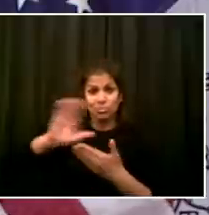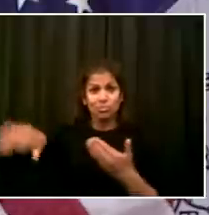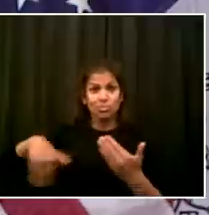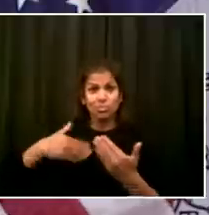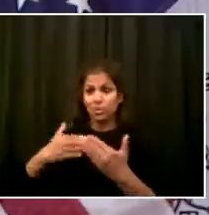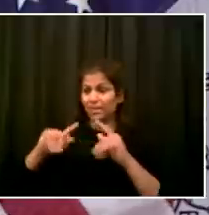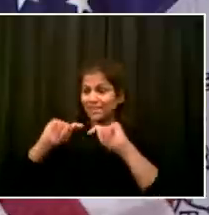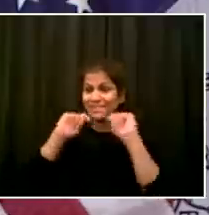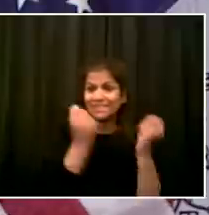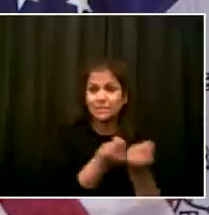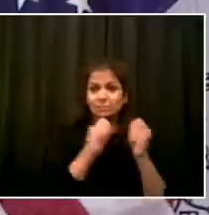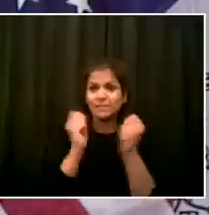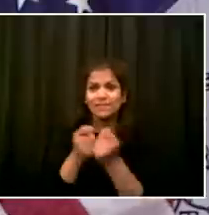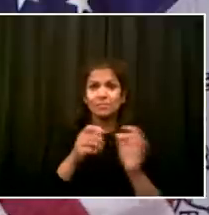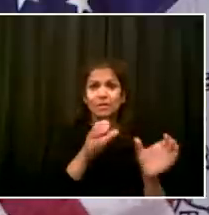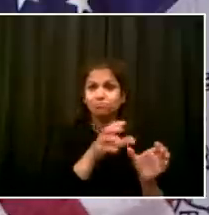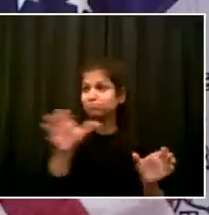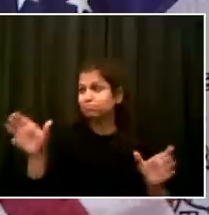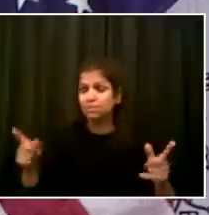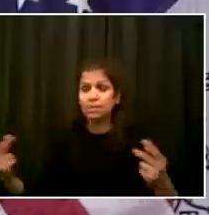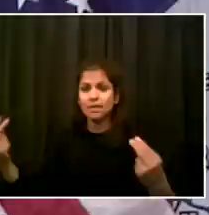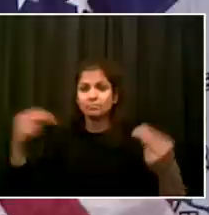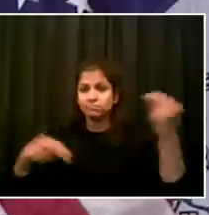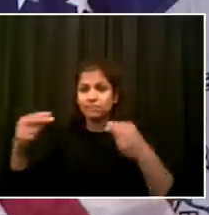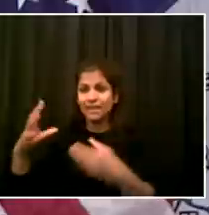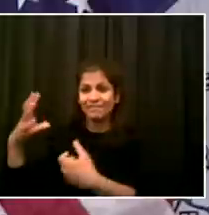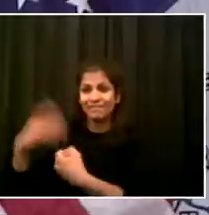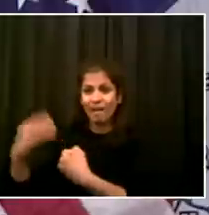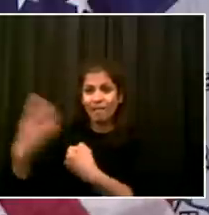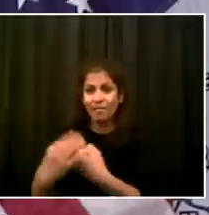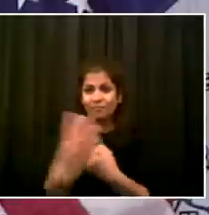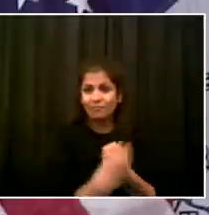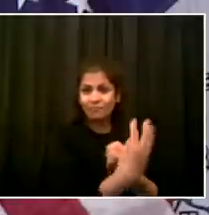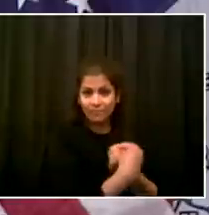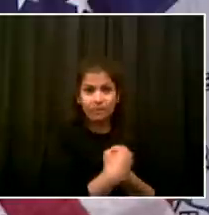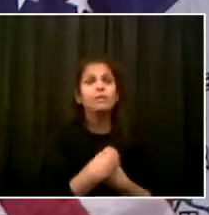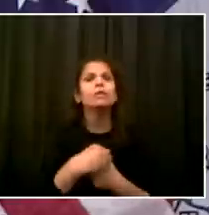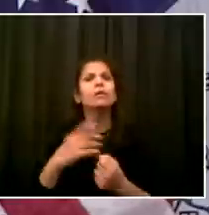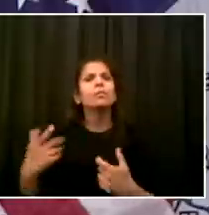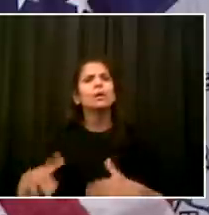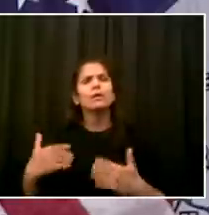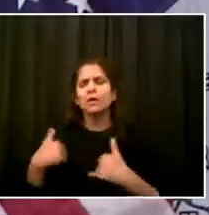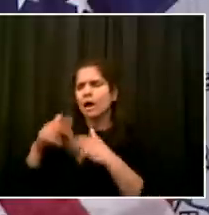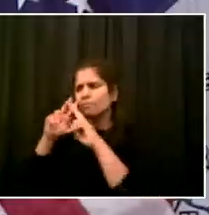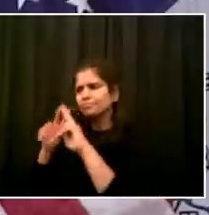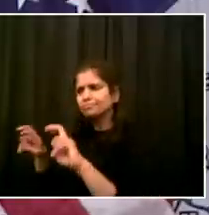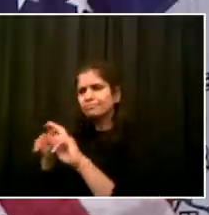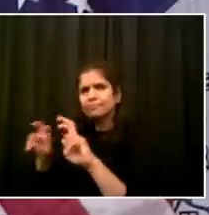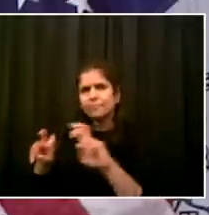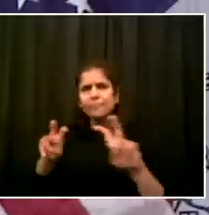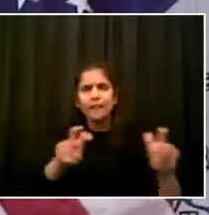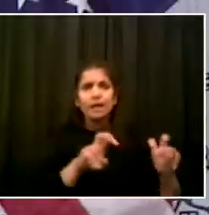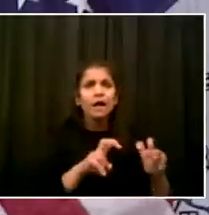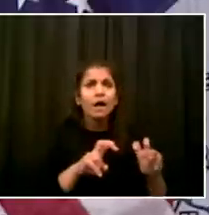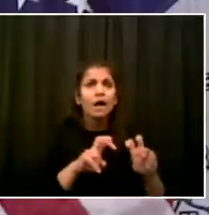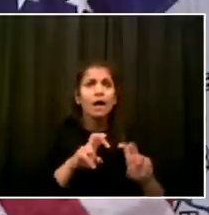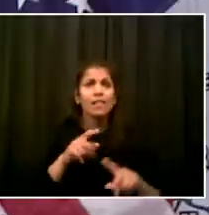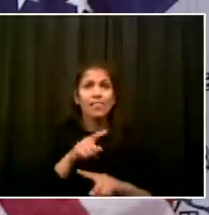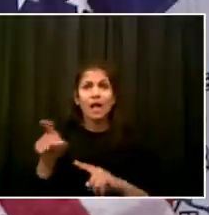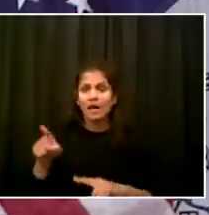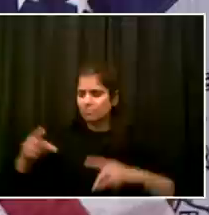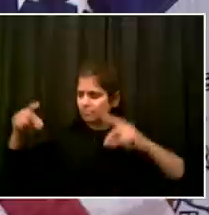it openly and started acting on it with the community-based testing, with the outreach initiatives, the advertising, the focus on the community clinics,